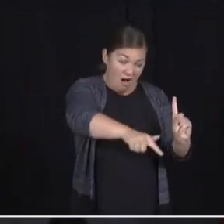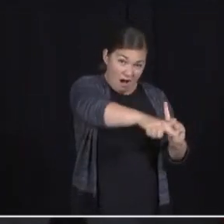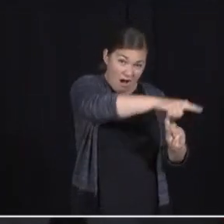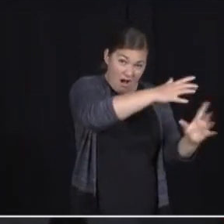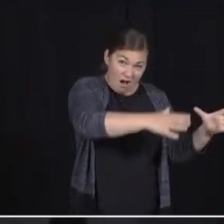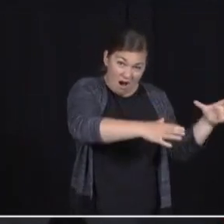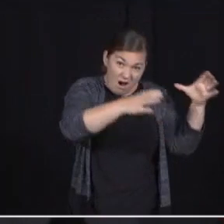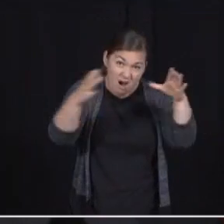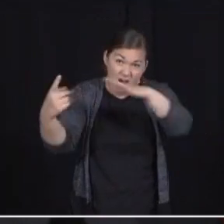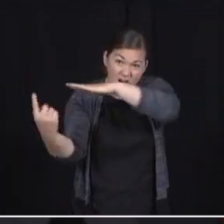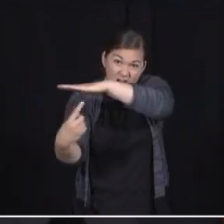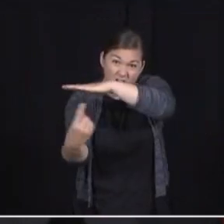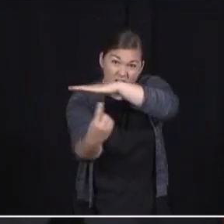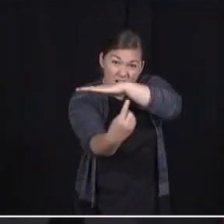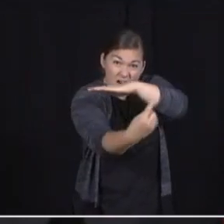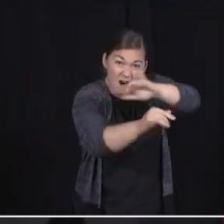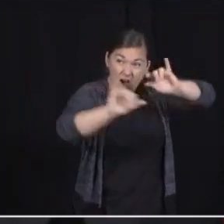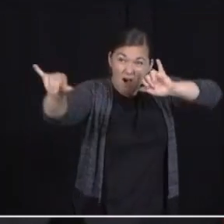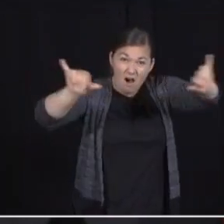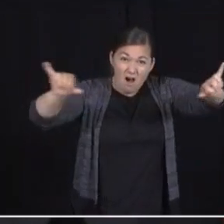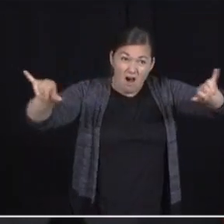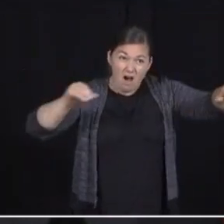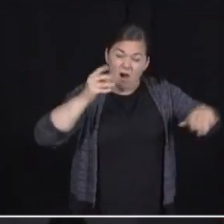constitute, we've got to send everybody home.